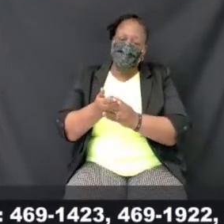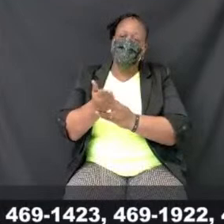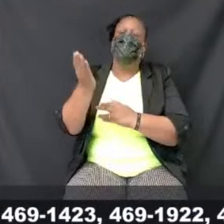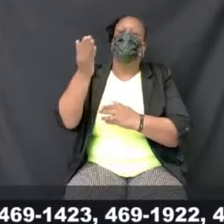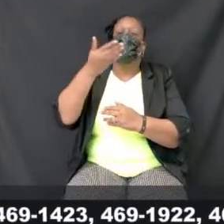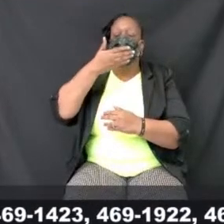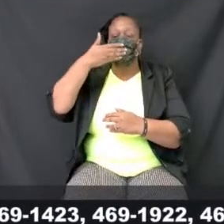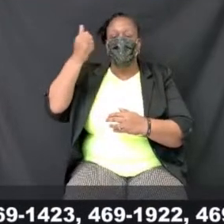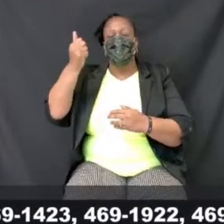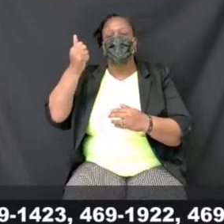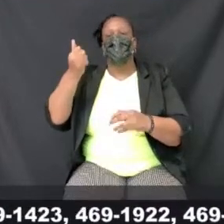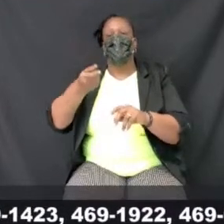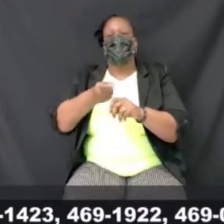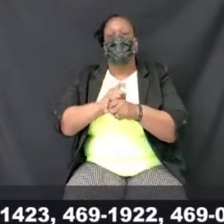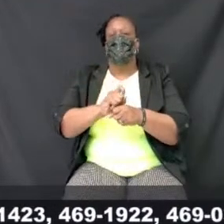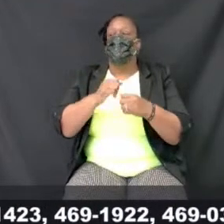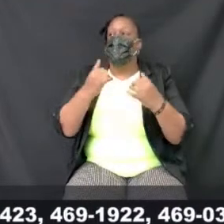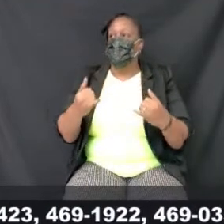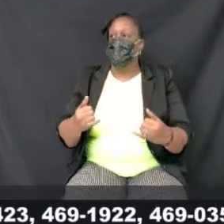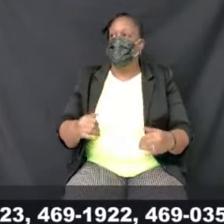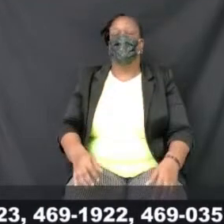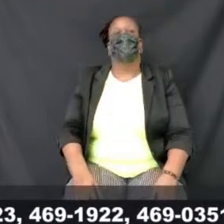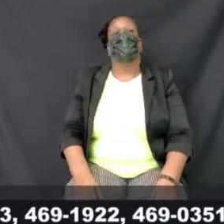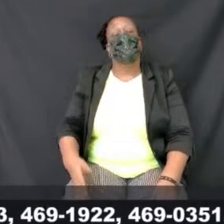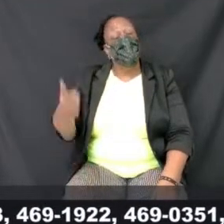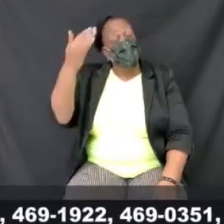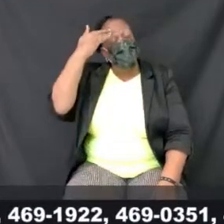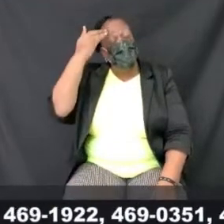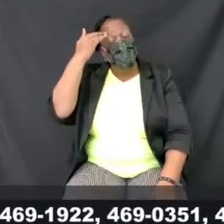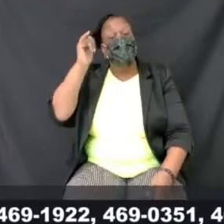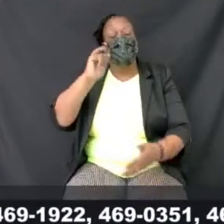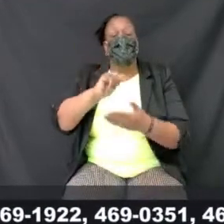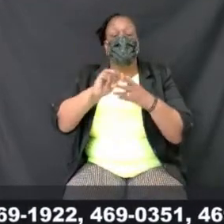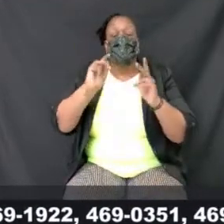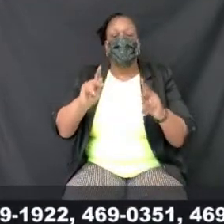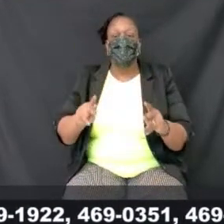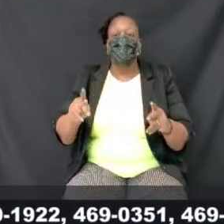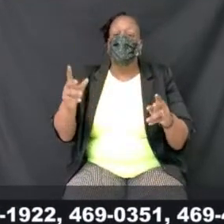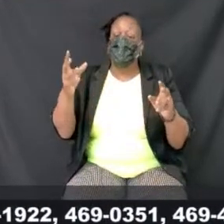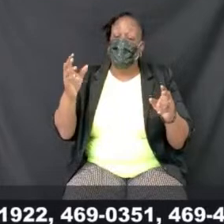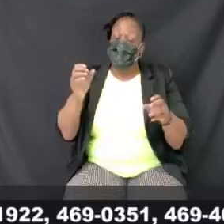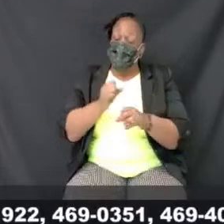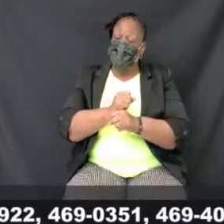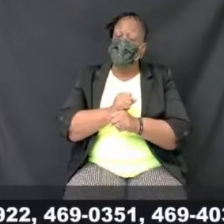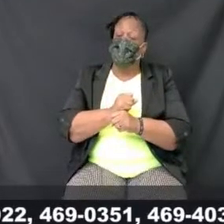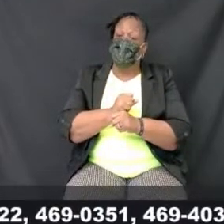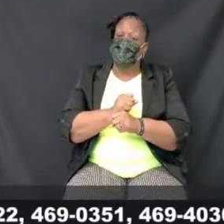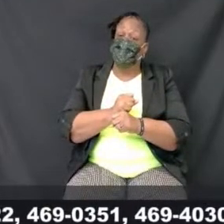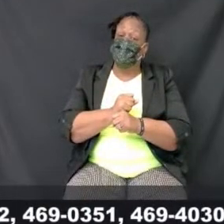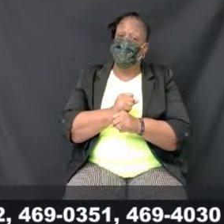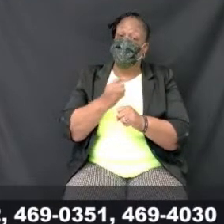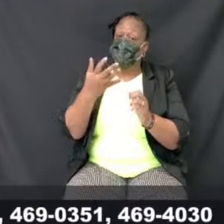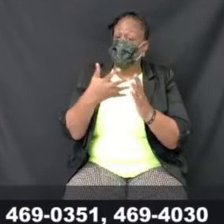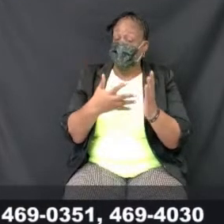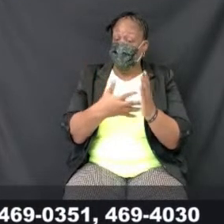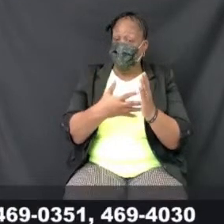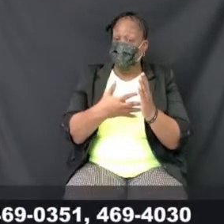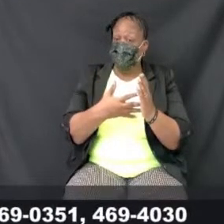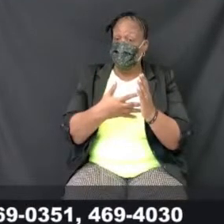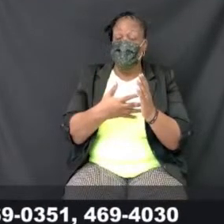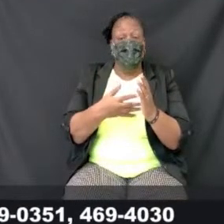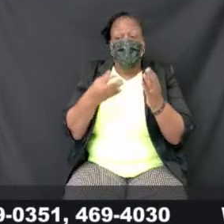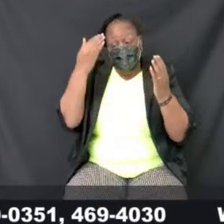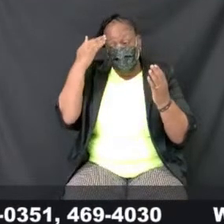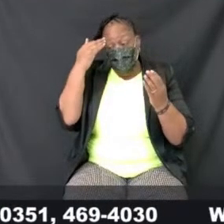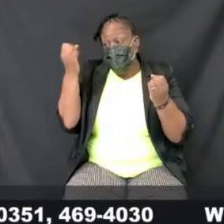those who came forward and test positive, we know that they're positive, but there are also many persons out there who could have been